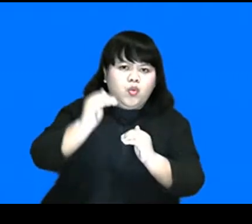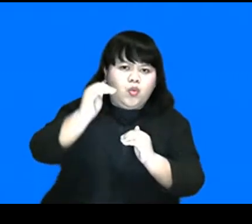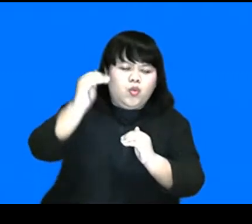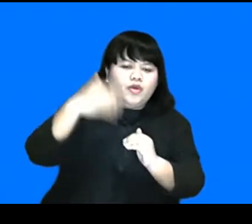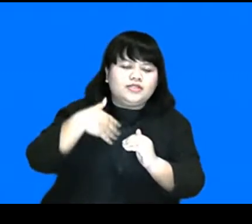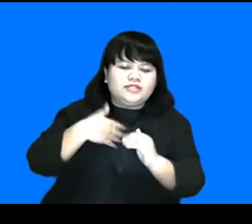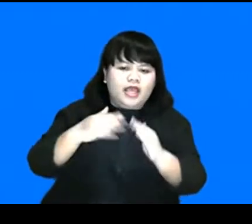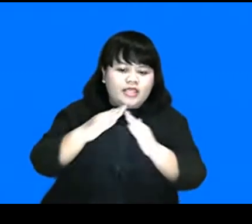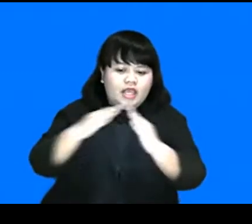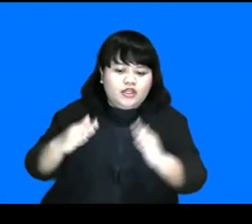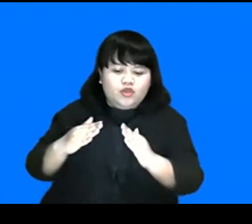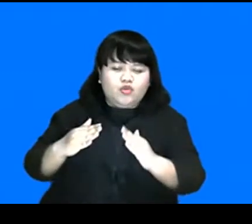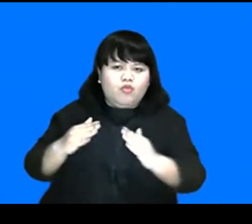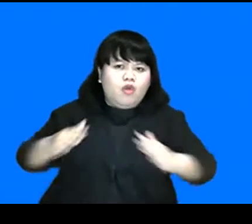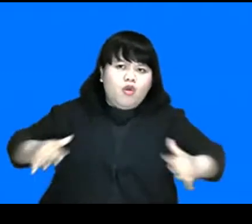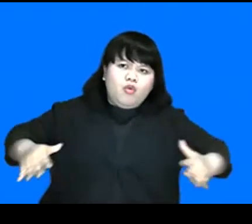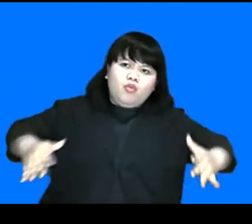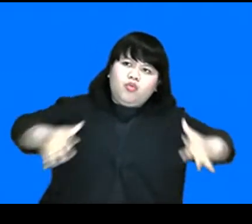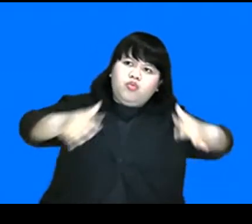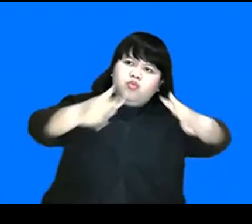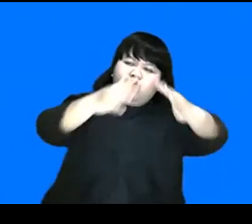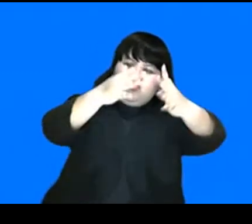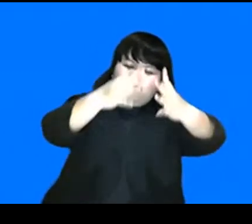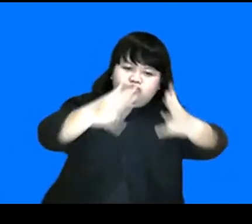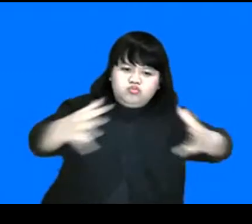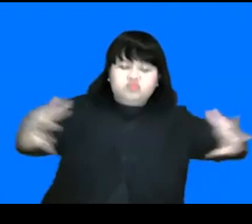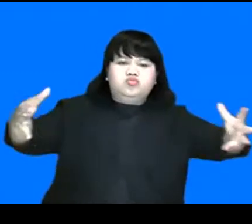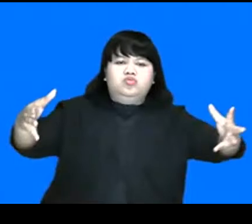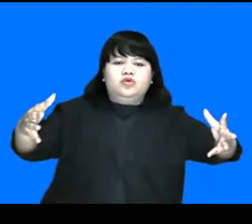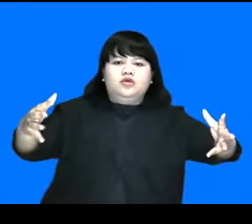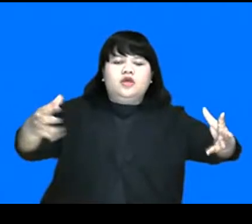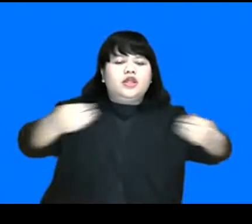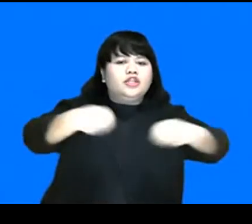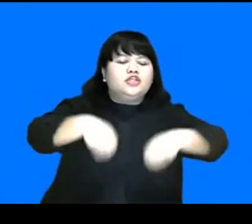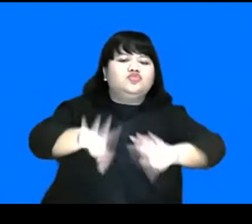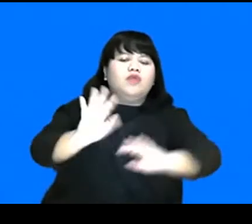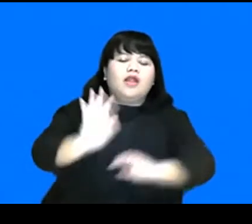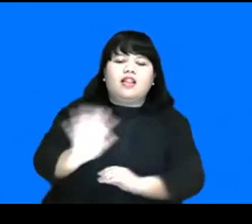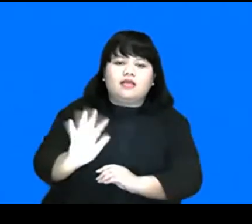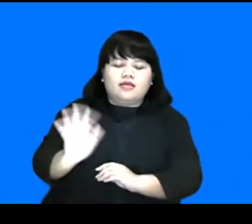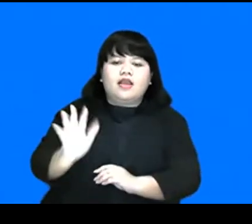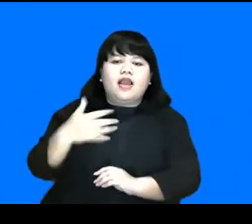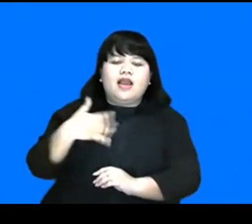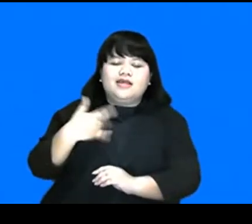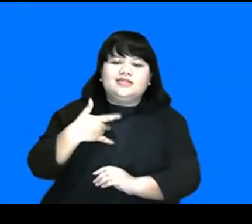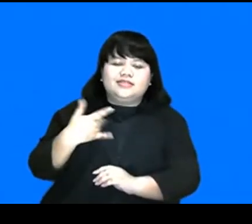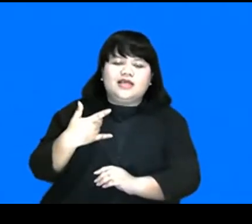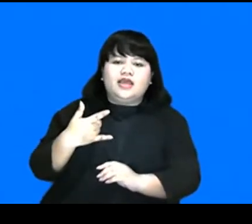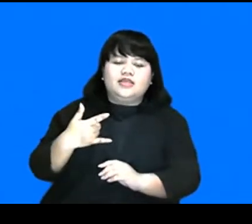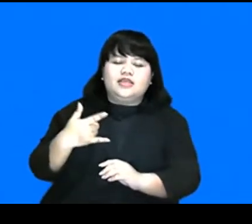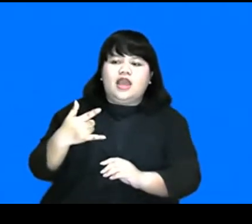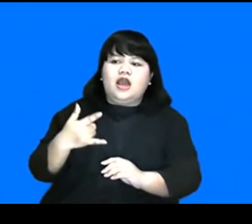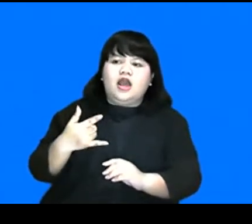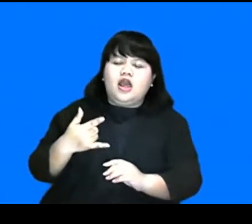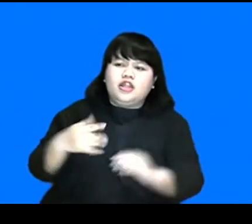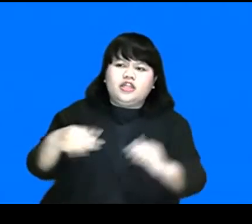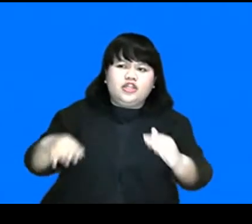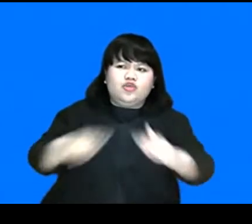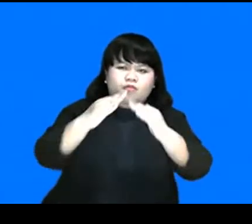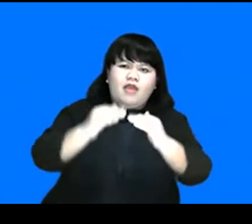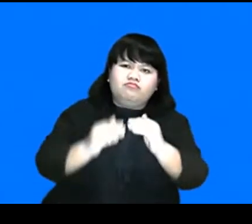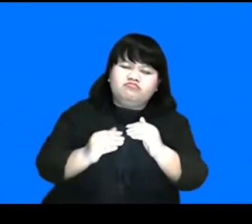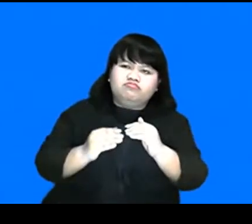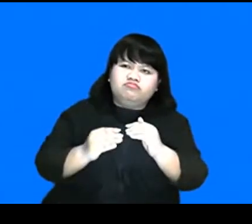I'm sitting on real estate, which is just growing year on year, but is totally unproductive in the